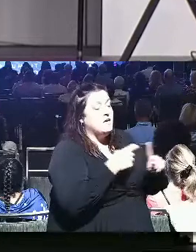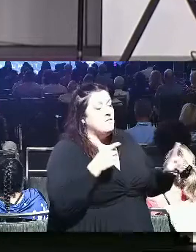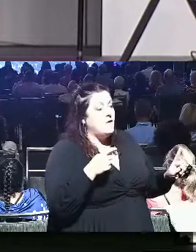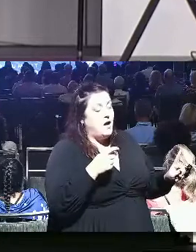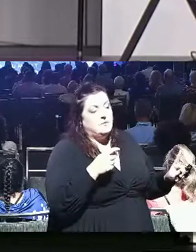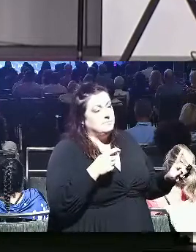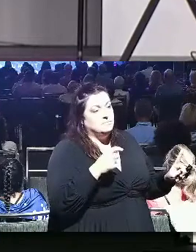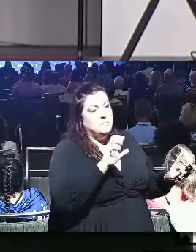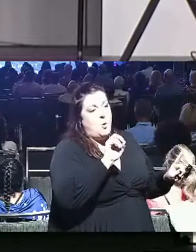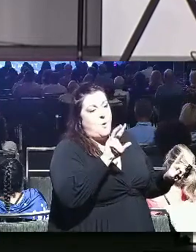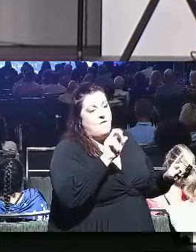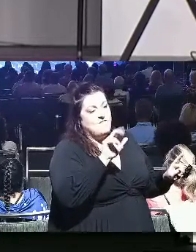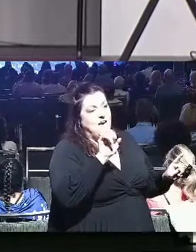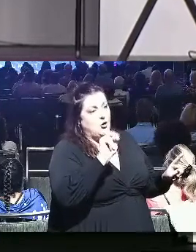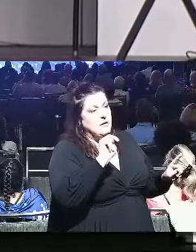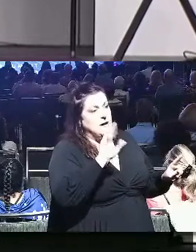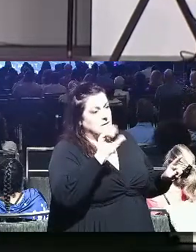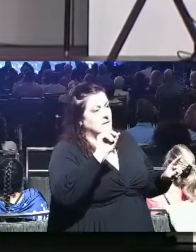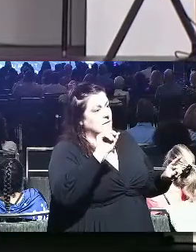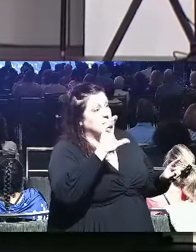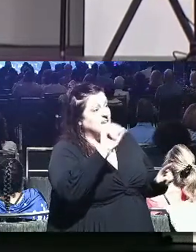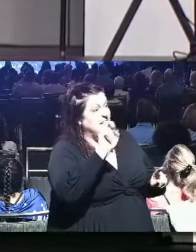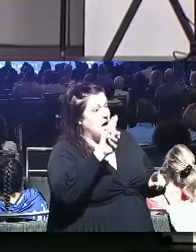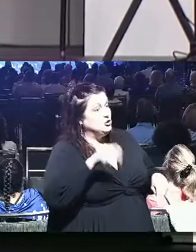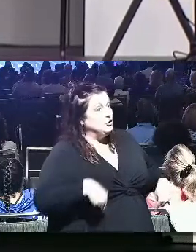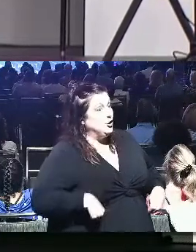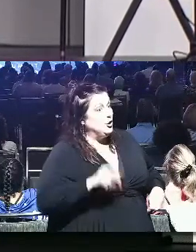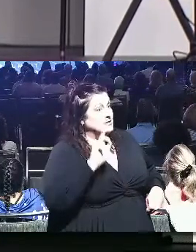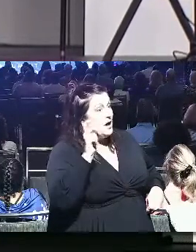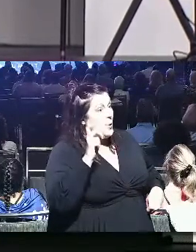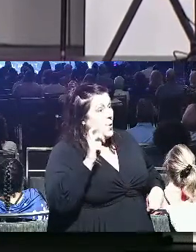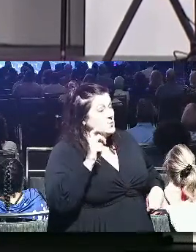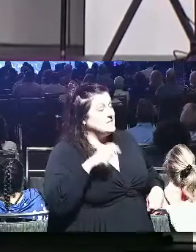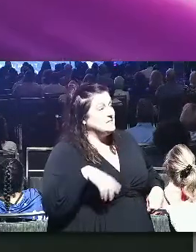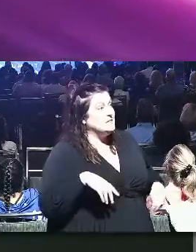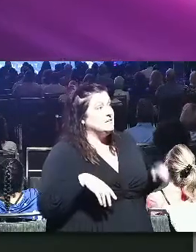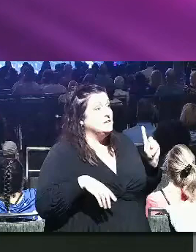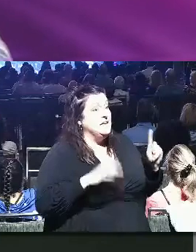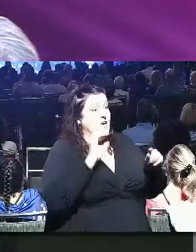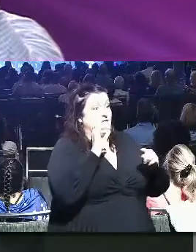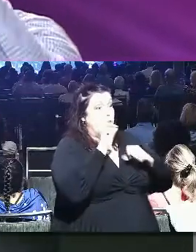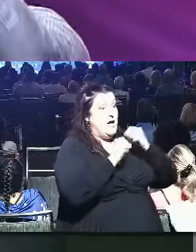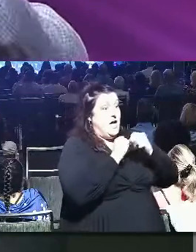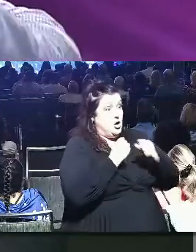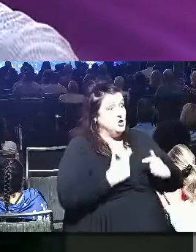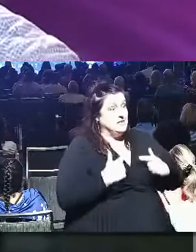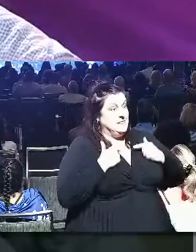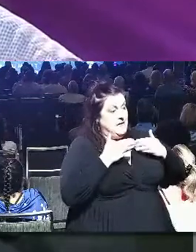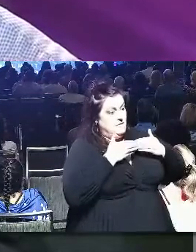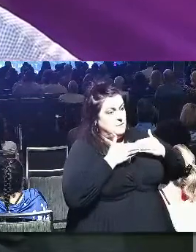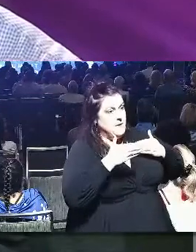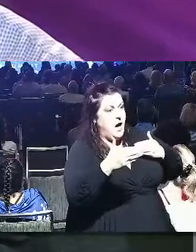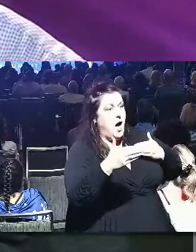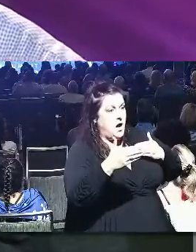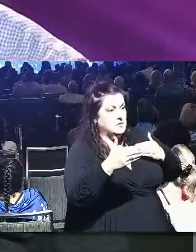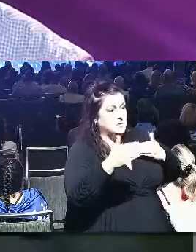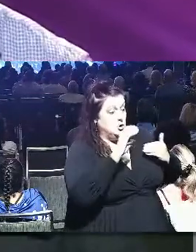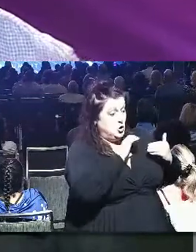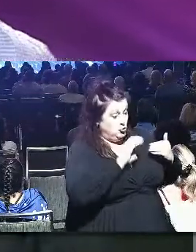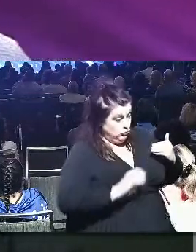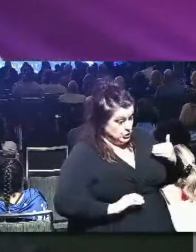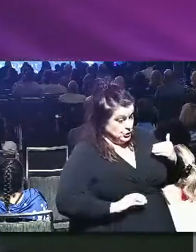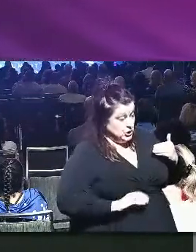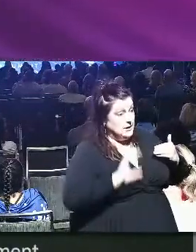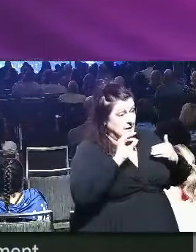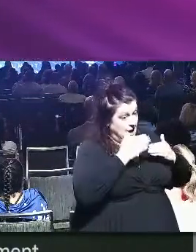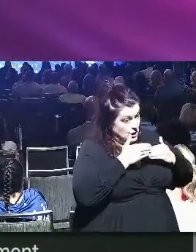devastating ovarian cancer diagnosis. She was a disciple for 8 years. We had no idea at this moment what was coming